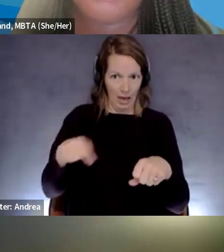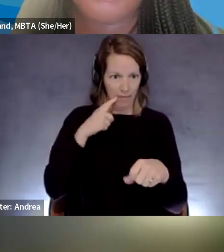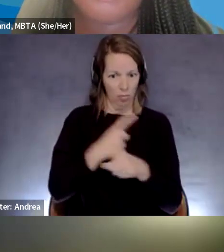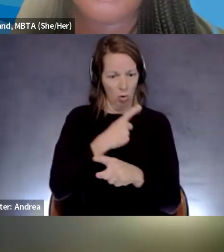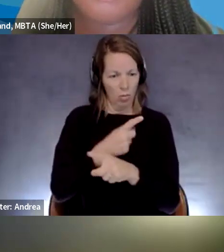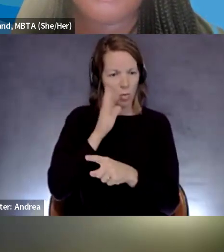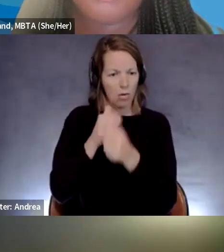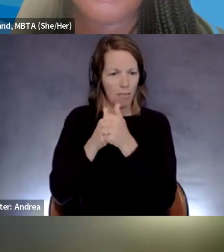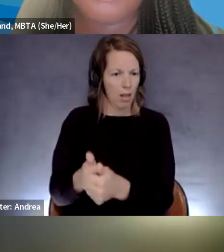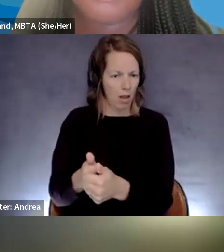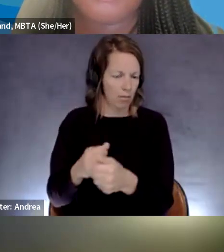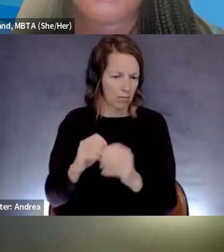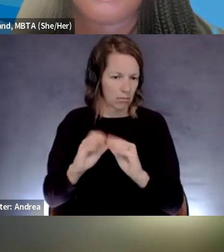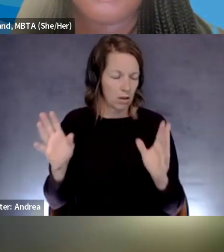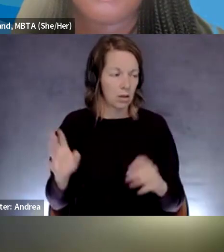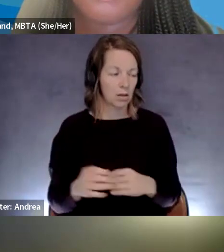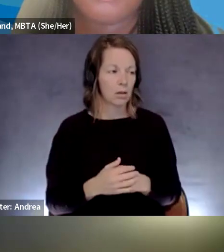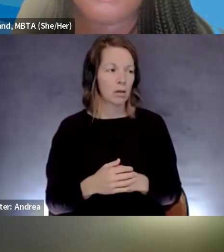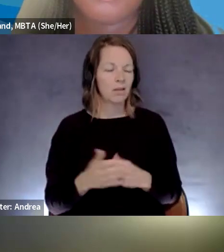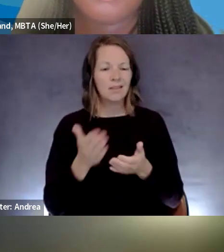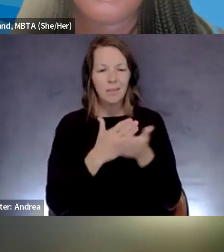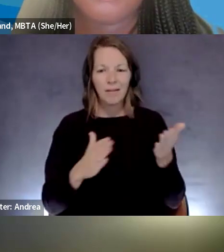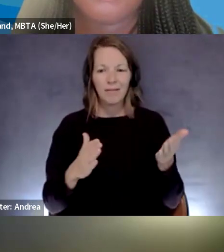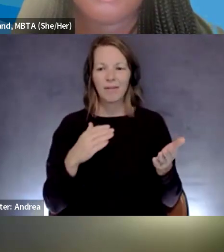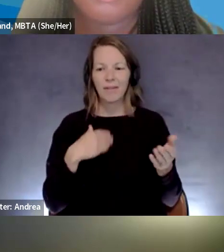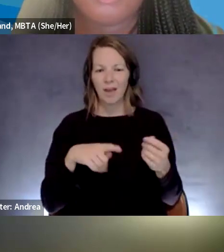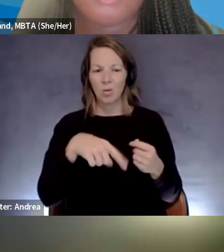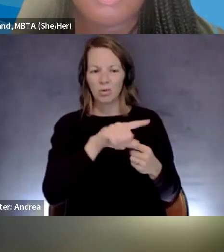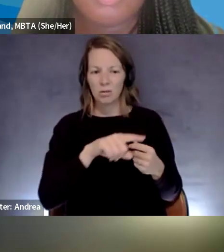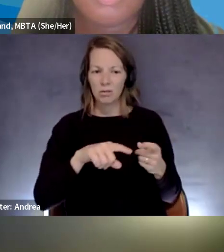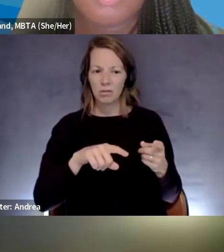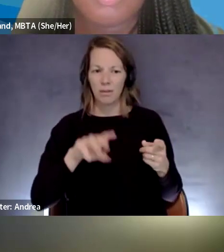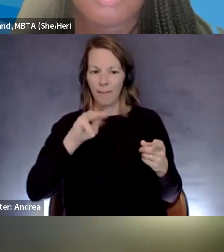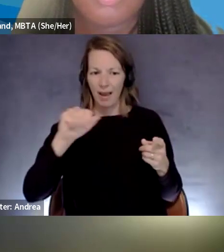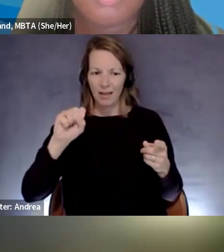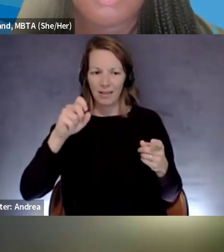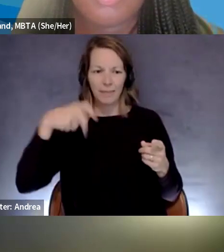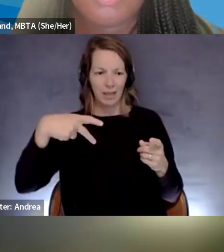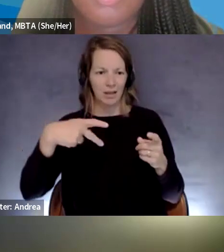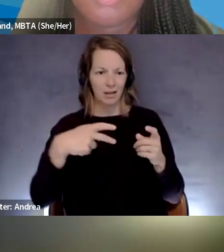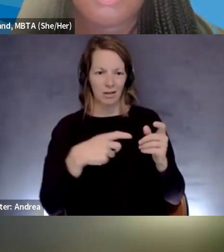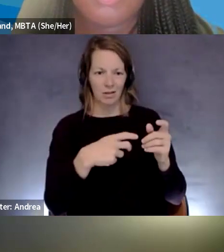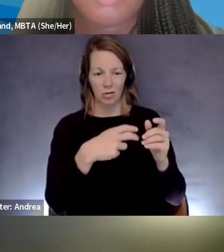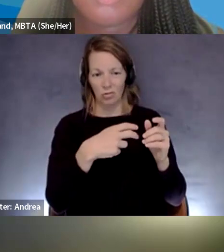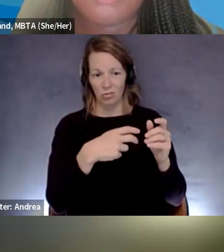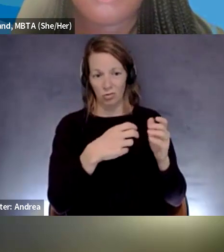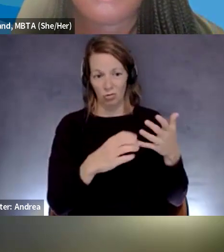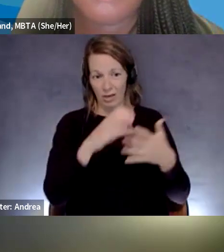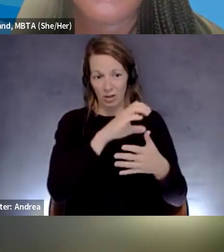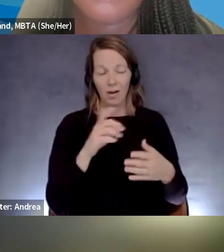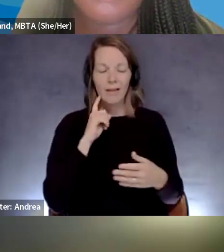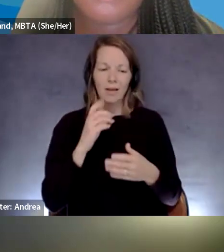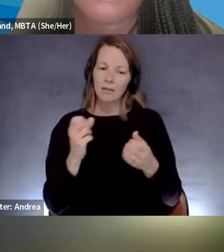basically some of the Mass DEP criteria. There's issues, I'll just be honest, with the negative